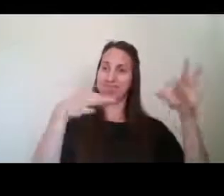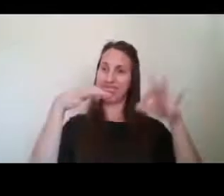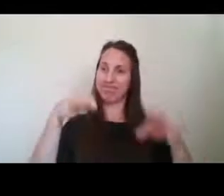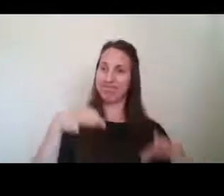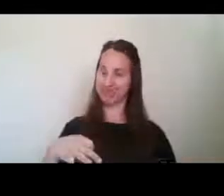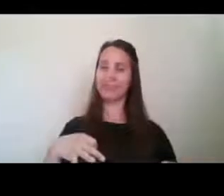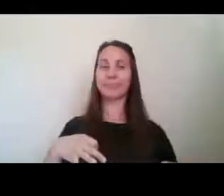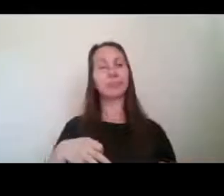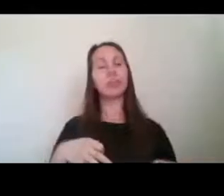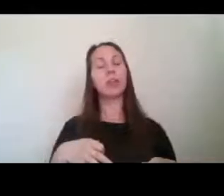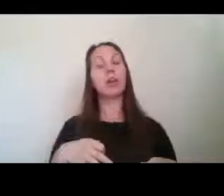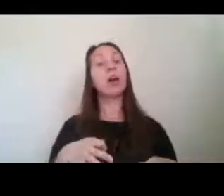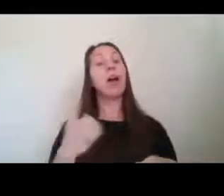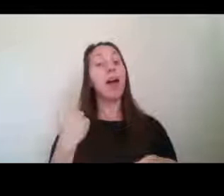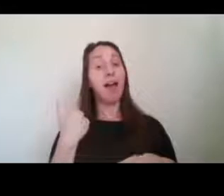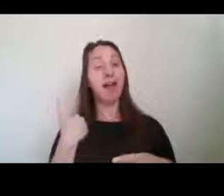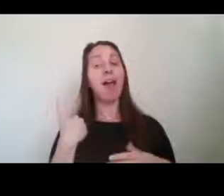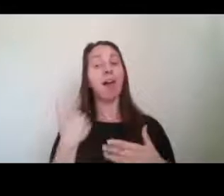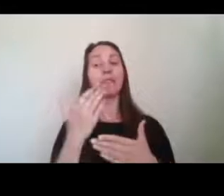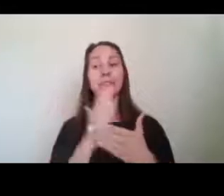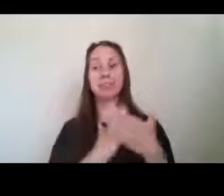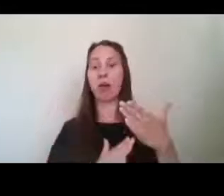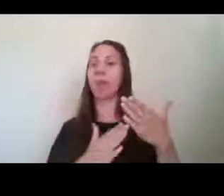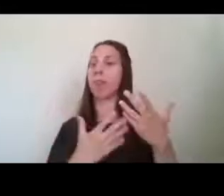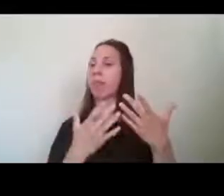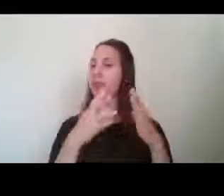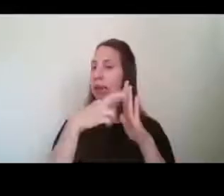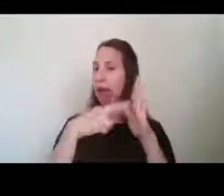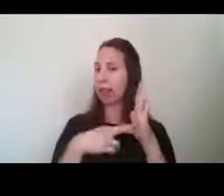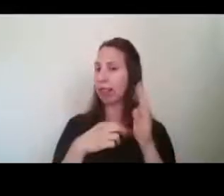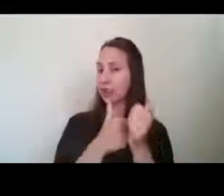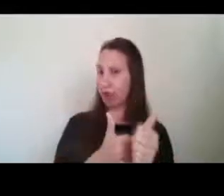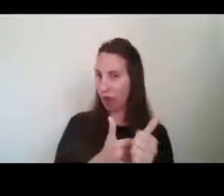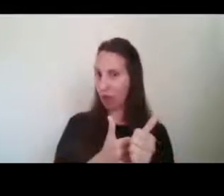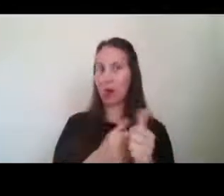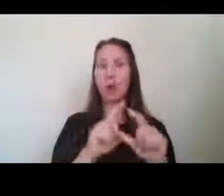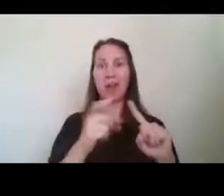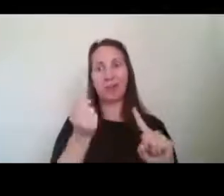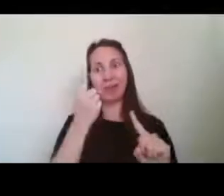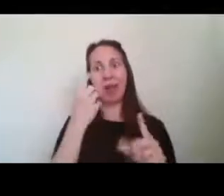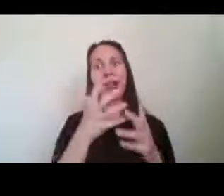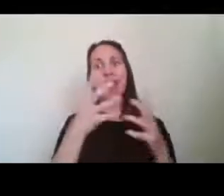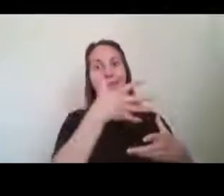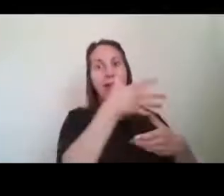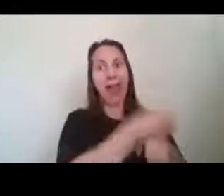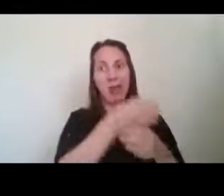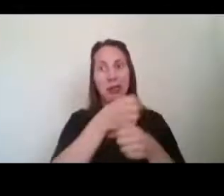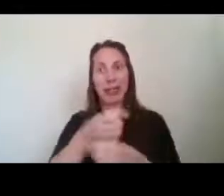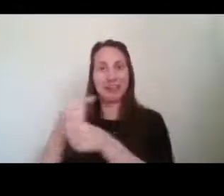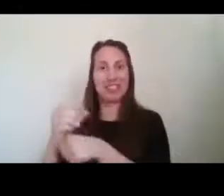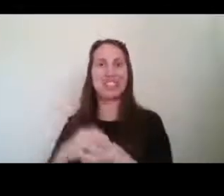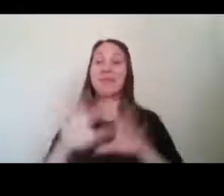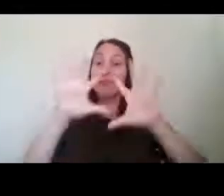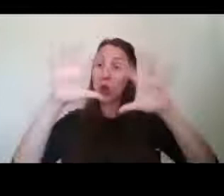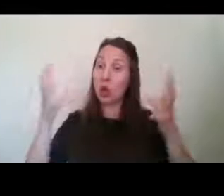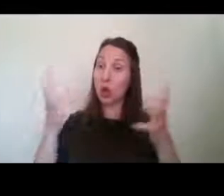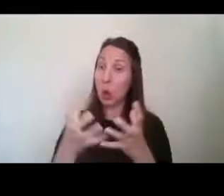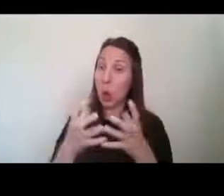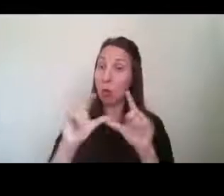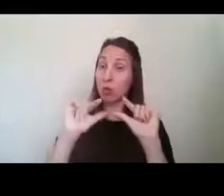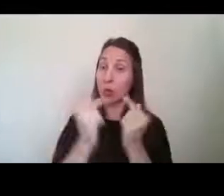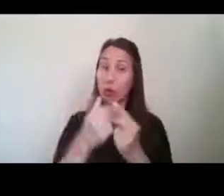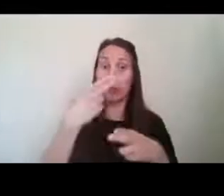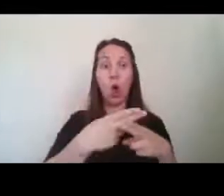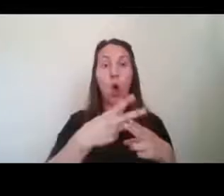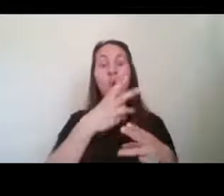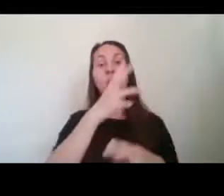This is where a bit of the alphabet soup comes from with a ton of acronyms. So the global body called the World Wide Web